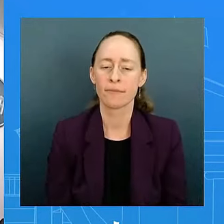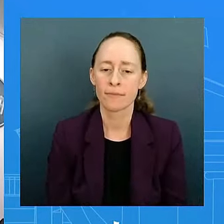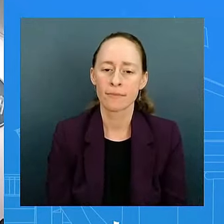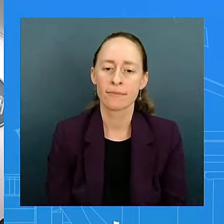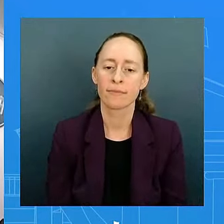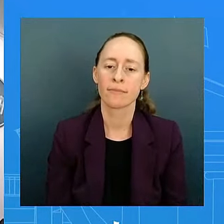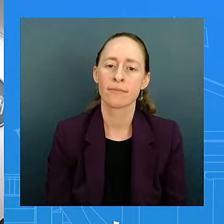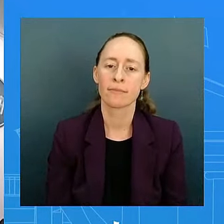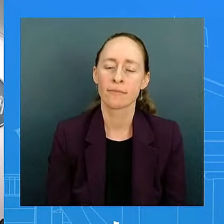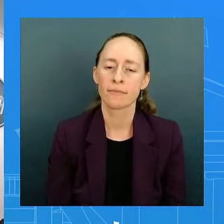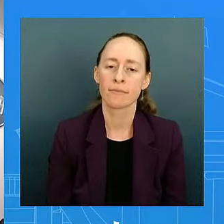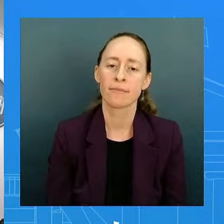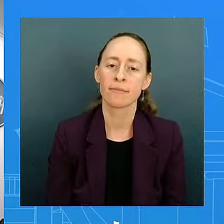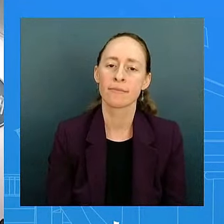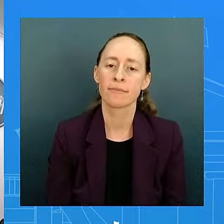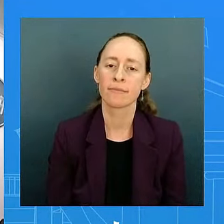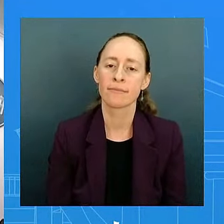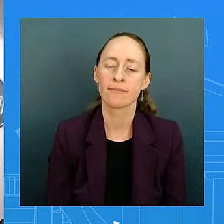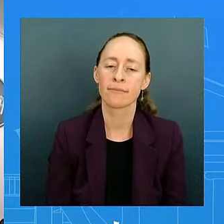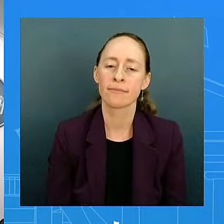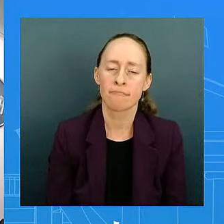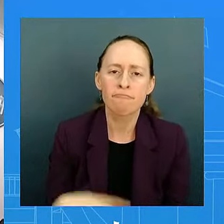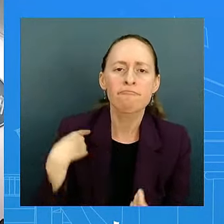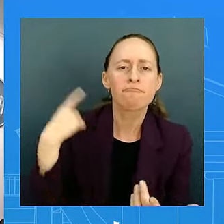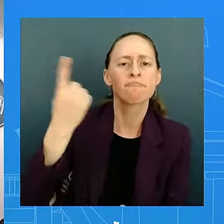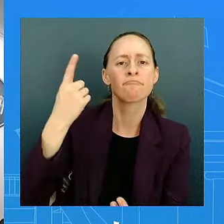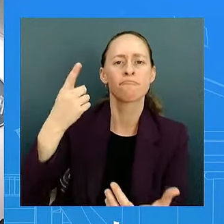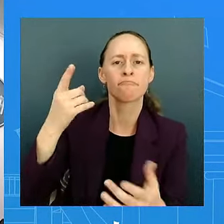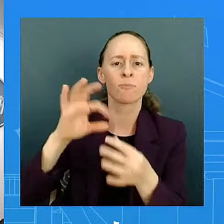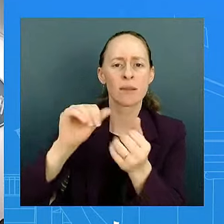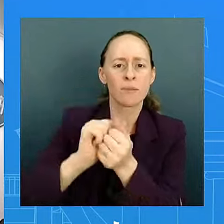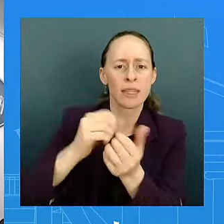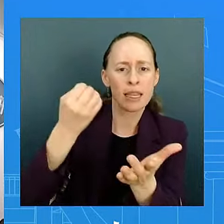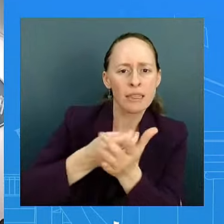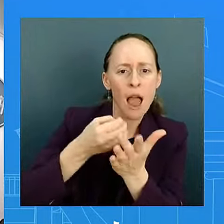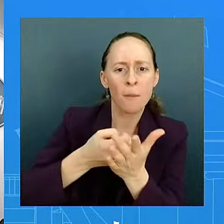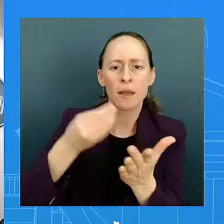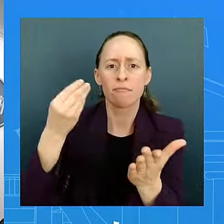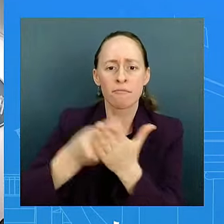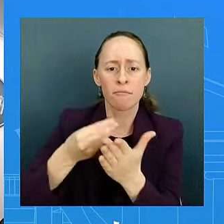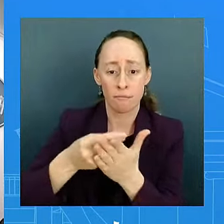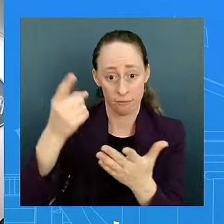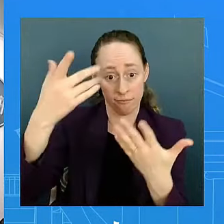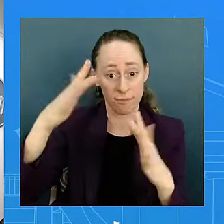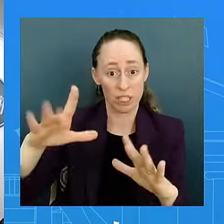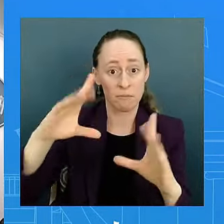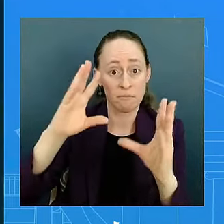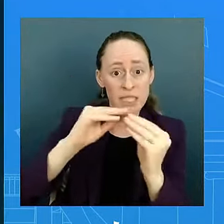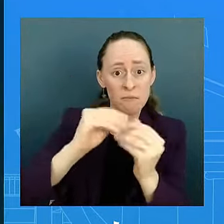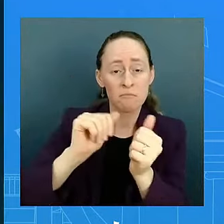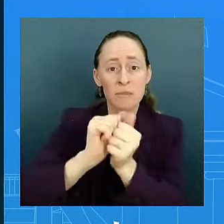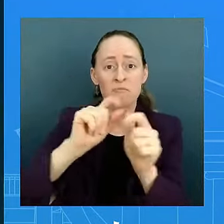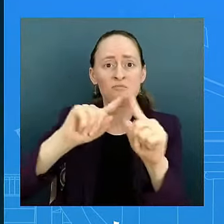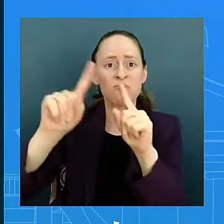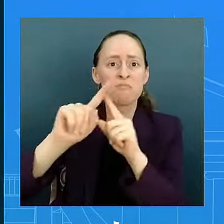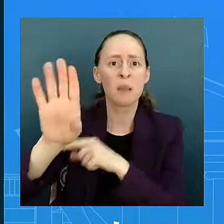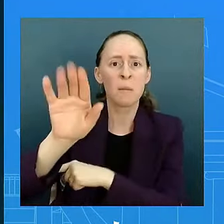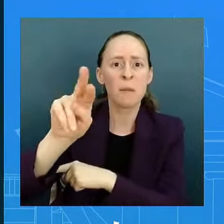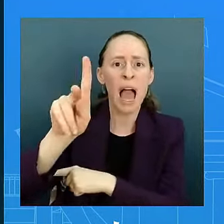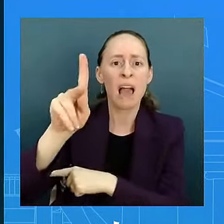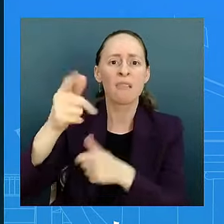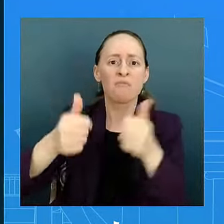has he met with any bank CEOs or have any plans to, you know, meet with, I don't know, maybe? Don't have any meetings to reach out to you at this